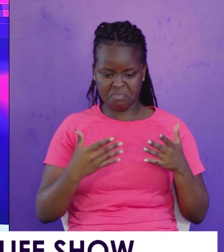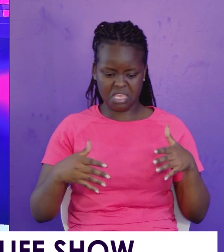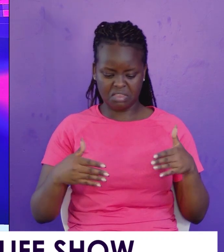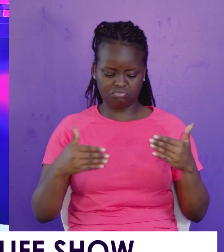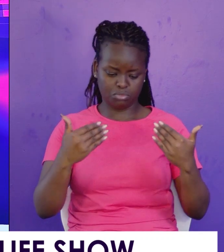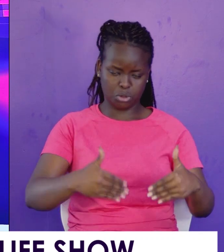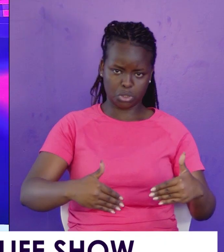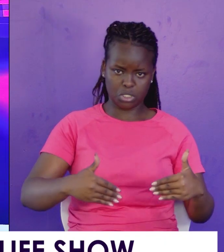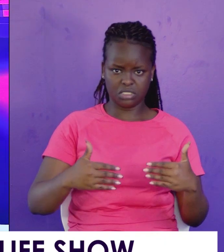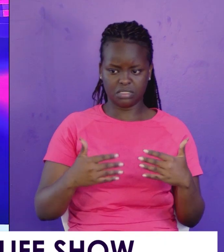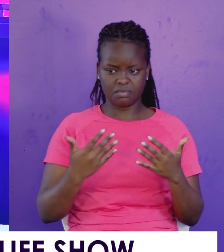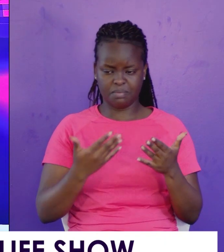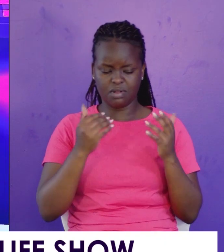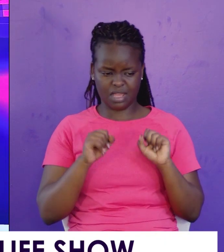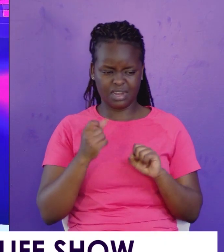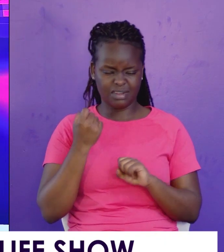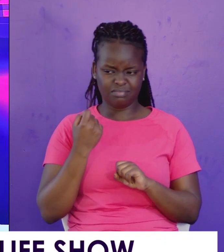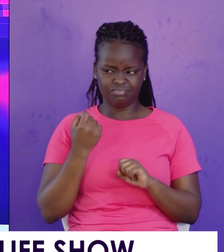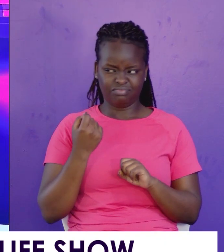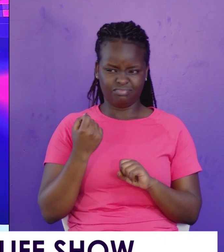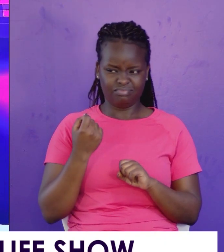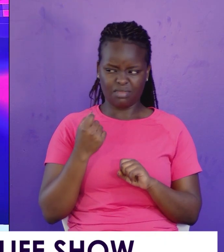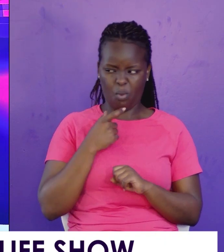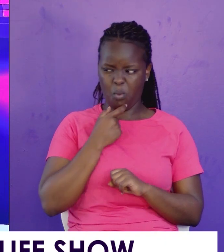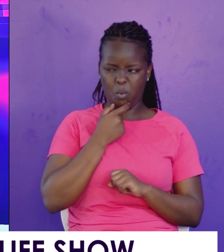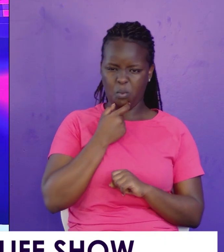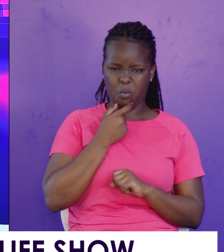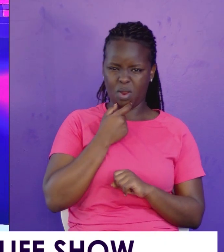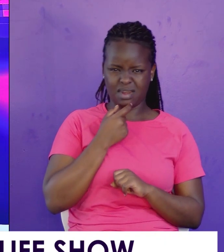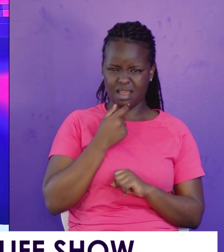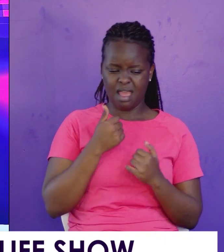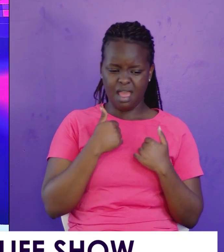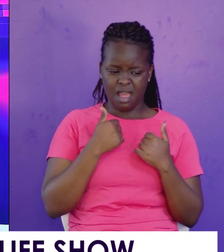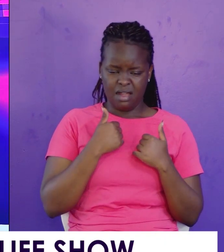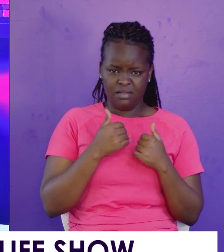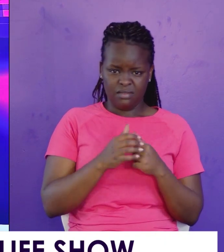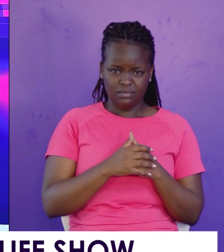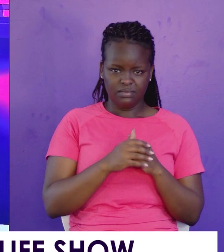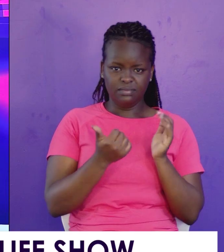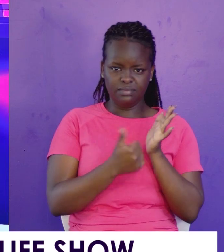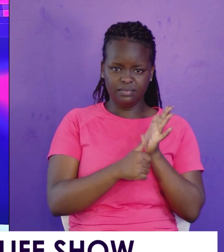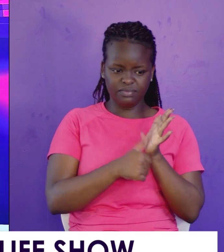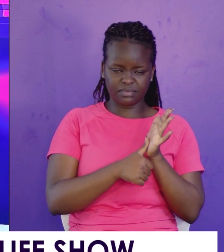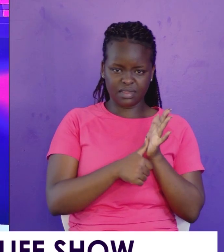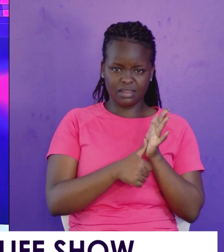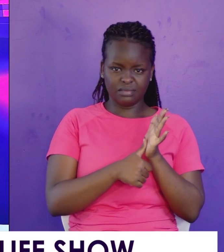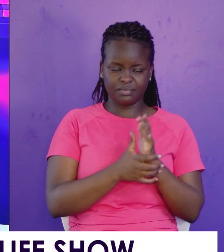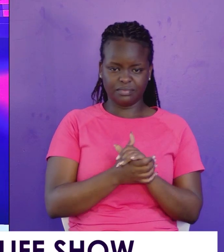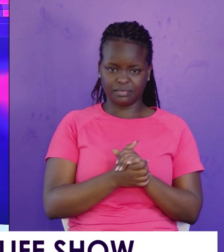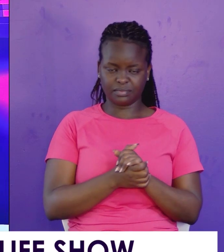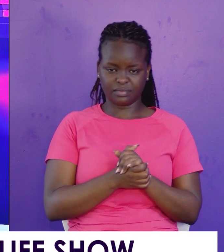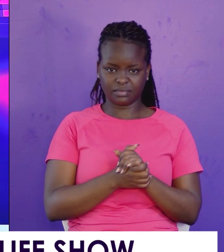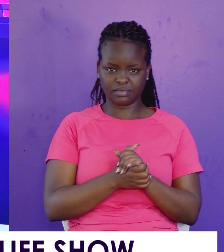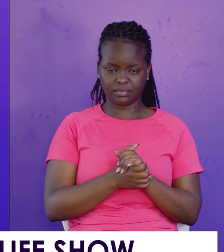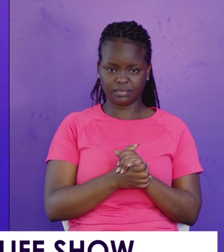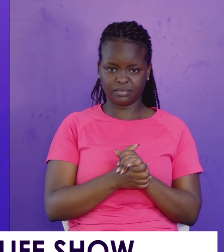what have you. People may take me differently. They may wonder. Maybe you have bones to pick with the school driver. Exactly. Yeah. So you for